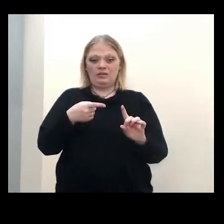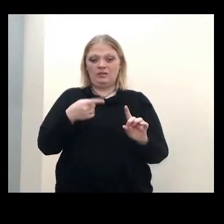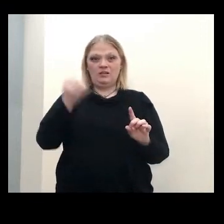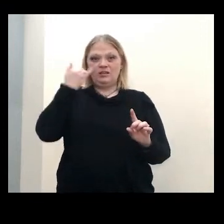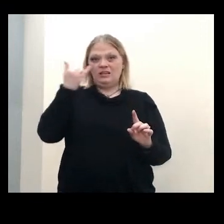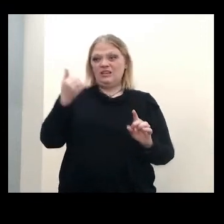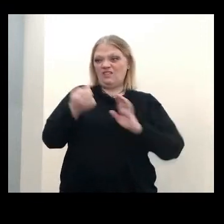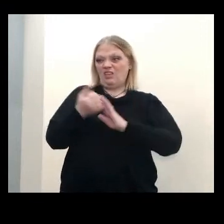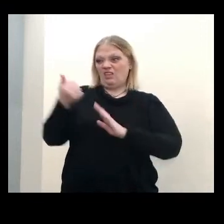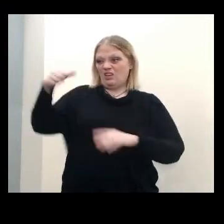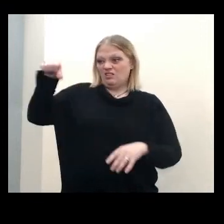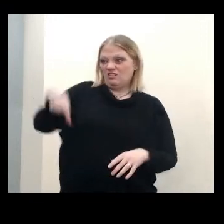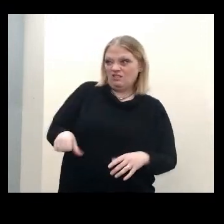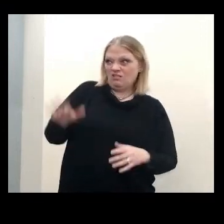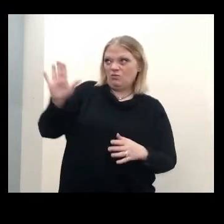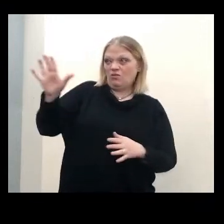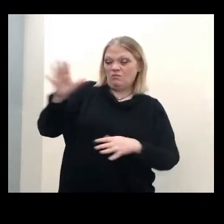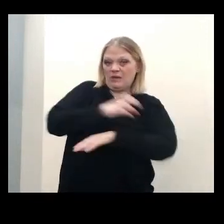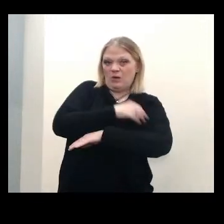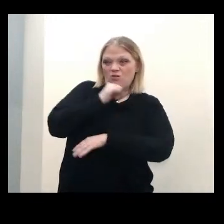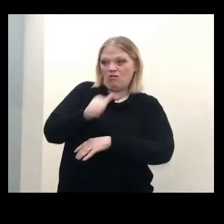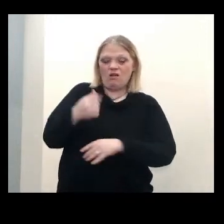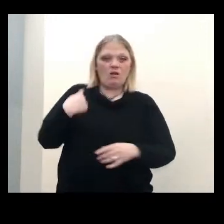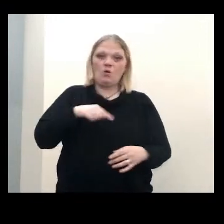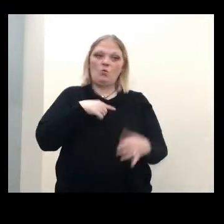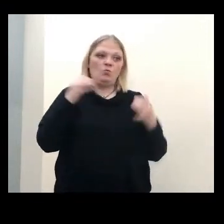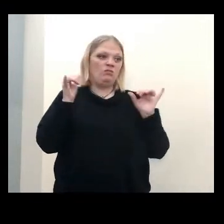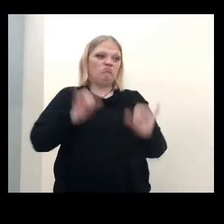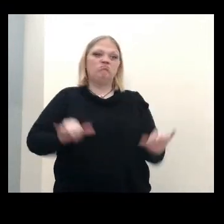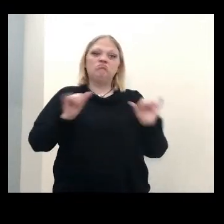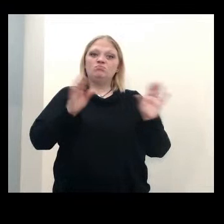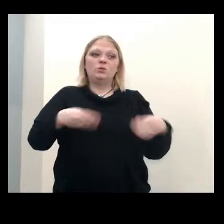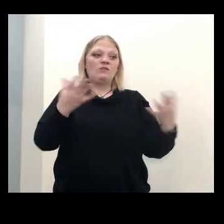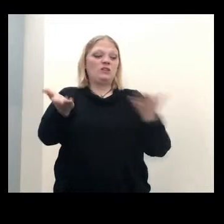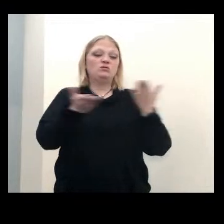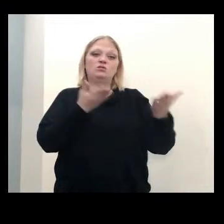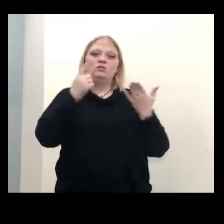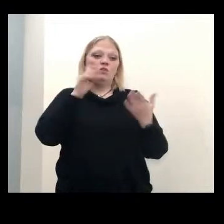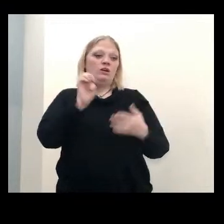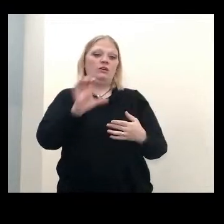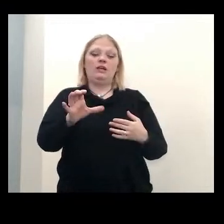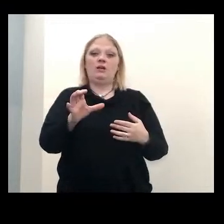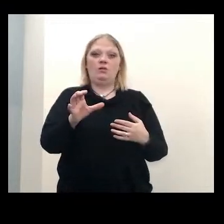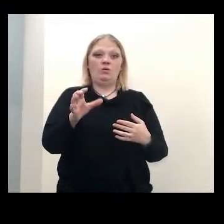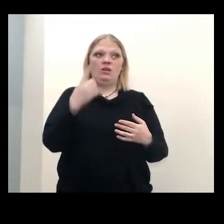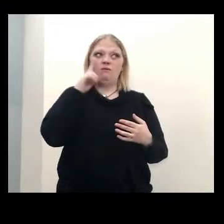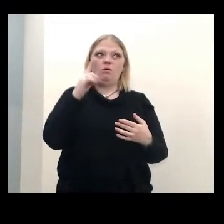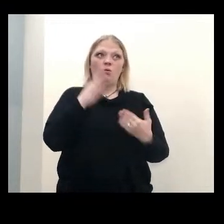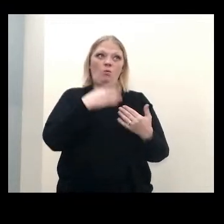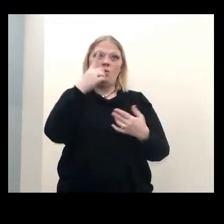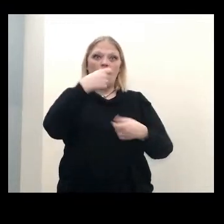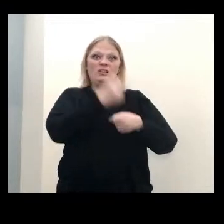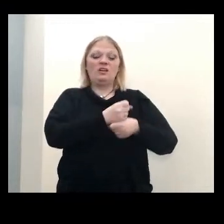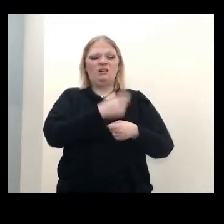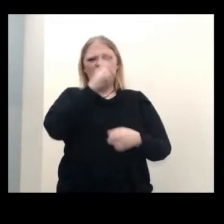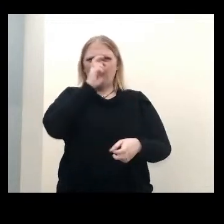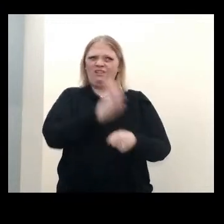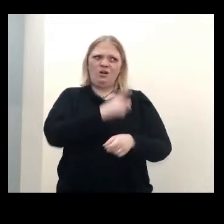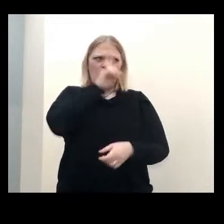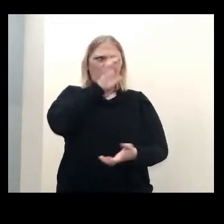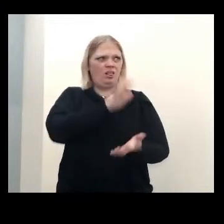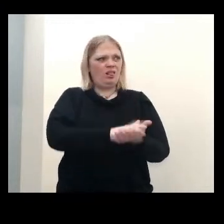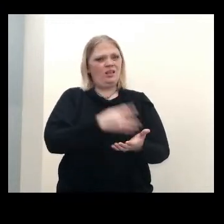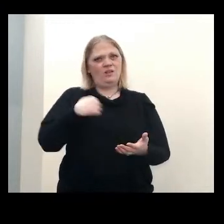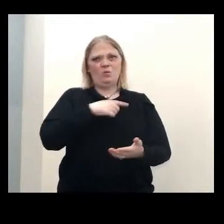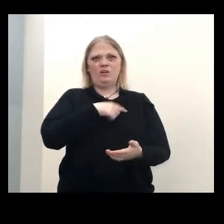his powers or not, we're still going to be providing the same type of service that we have for the people of Erie County for almost a year now. It's hard to believe, but we've been dealing with this